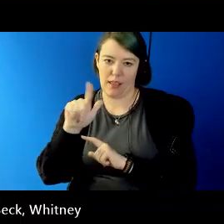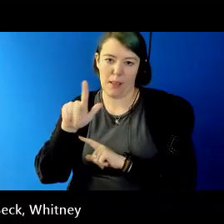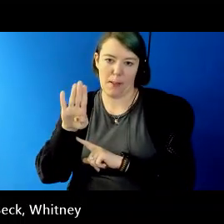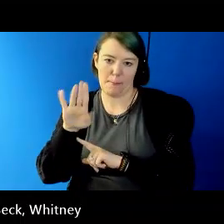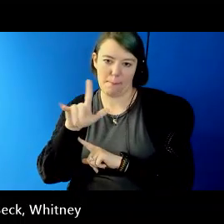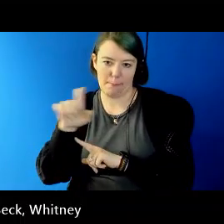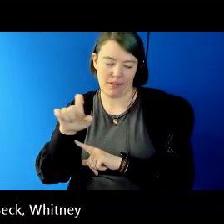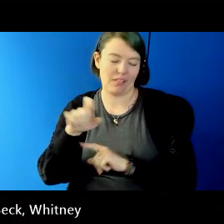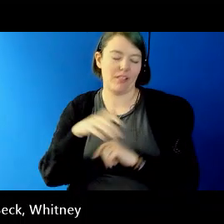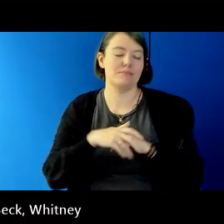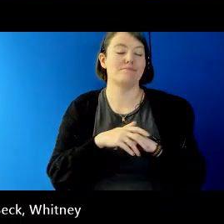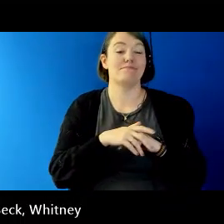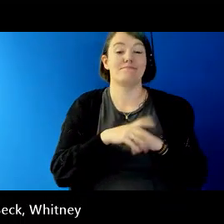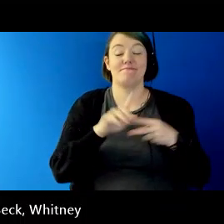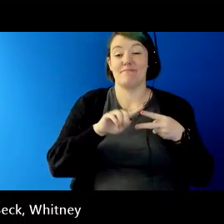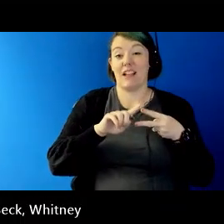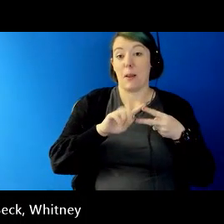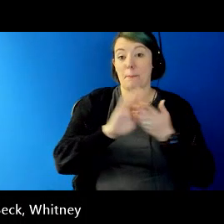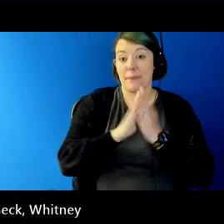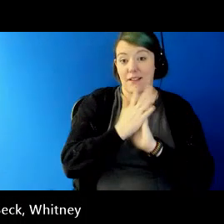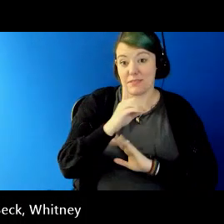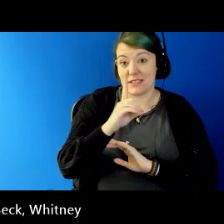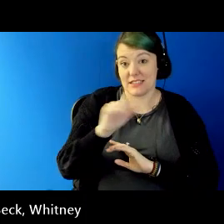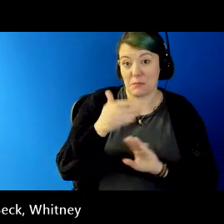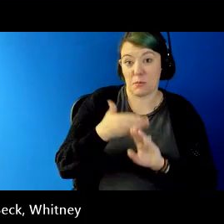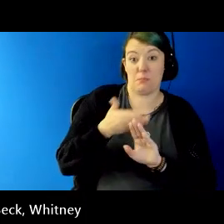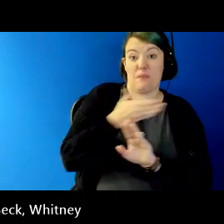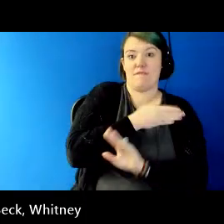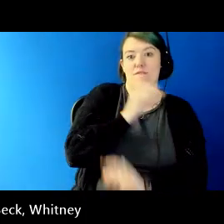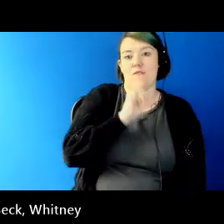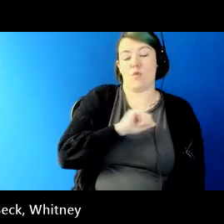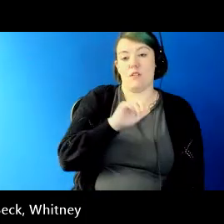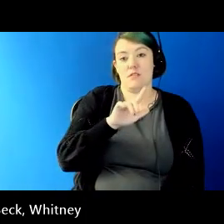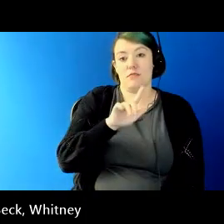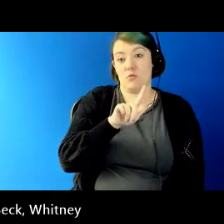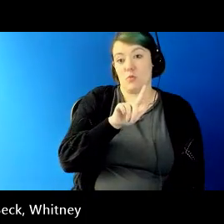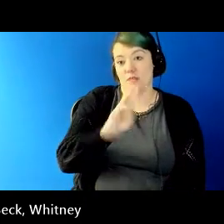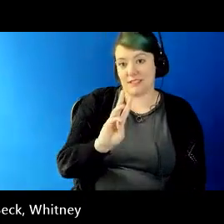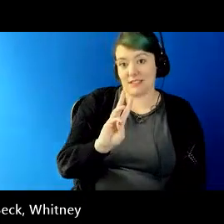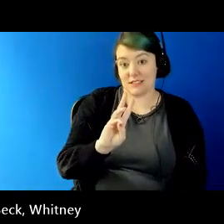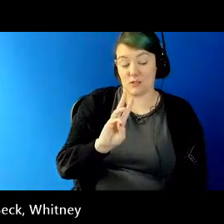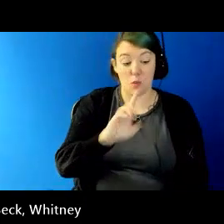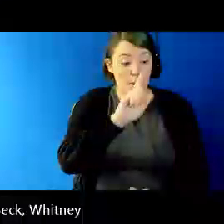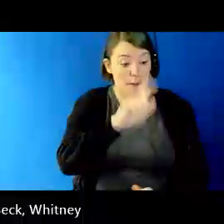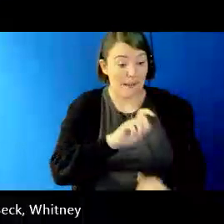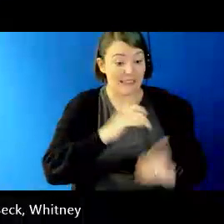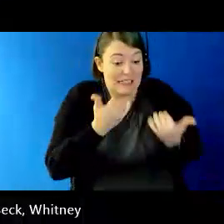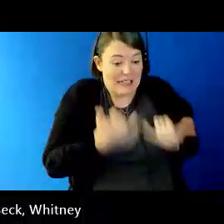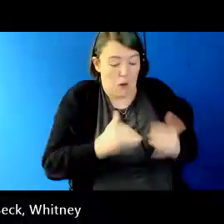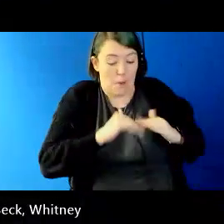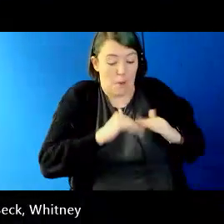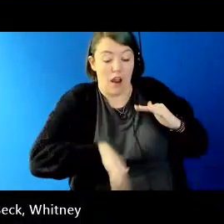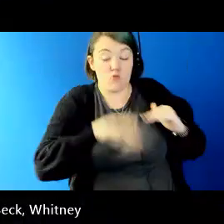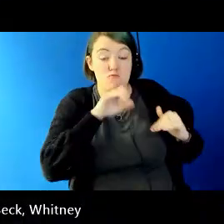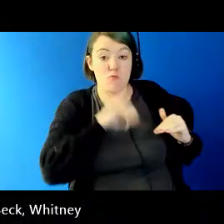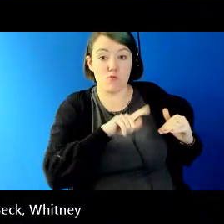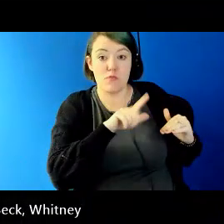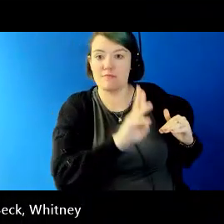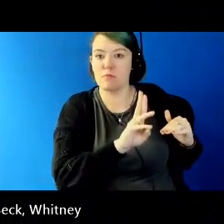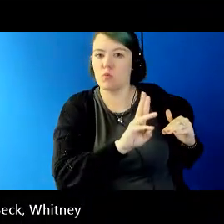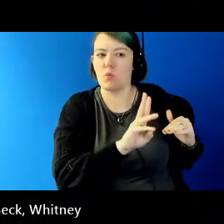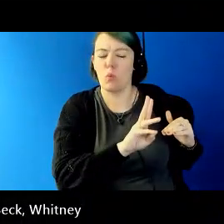disability before they turn 26. So that is the onset age. You don't have to be under 26 to have a stable account. You can be over the age of